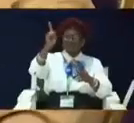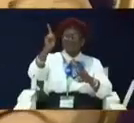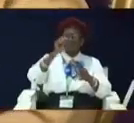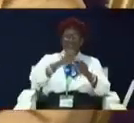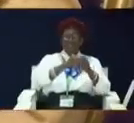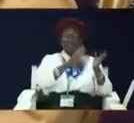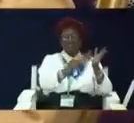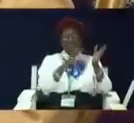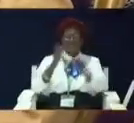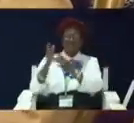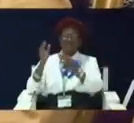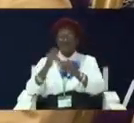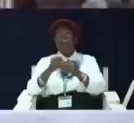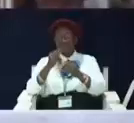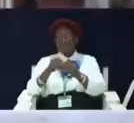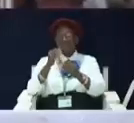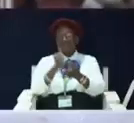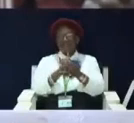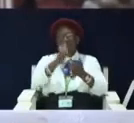Amen.